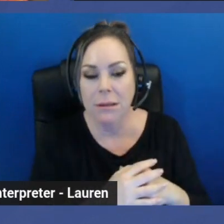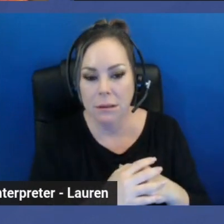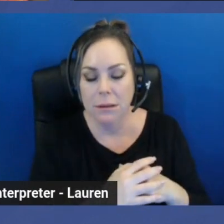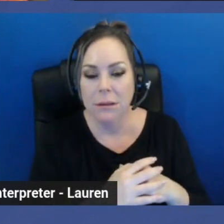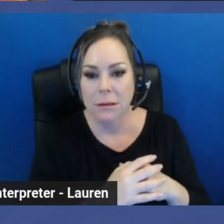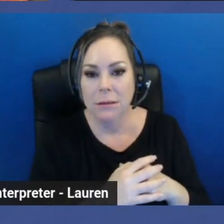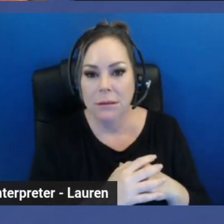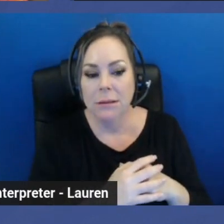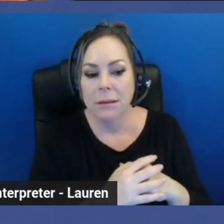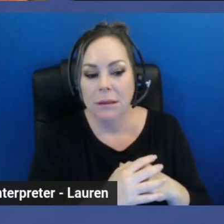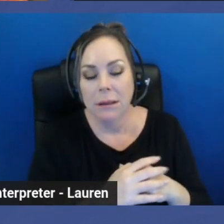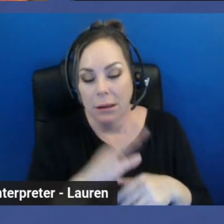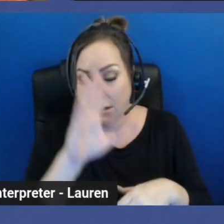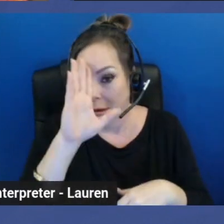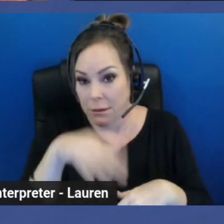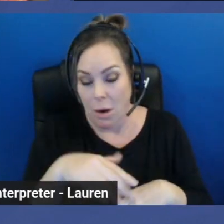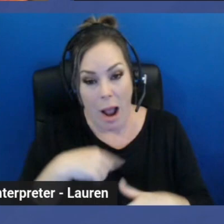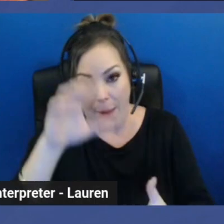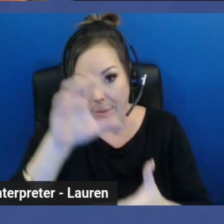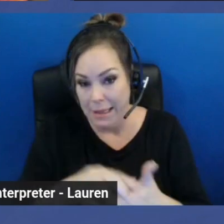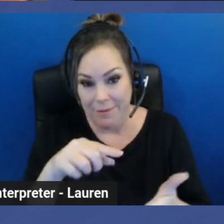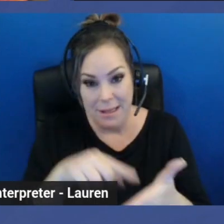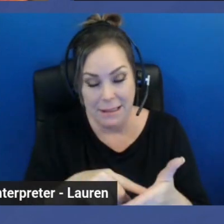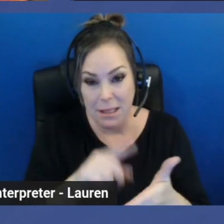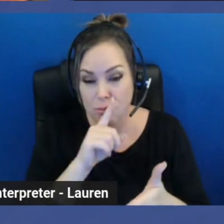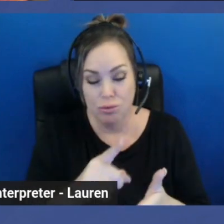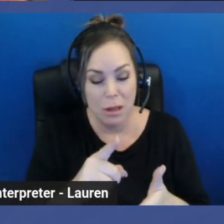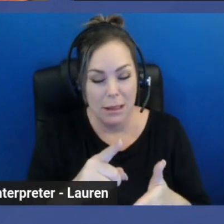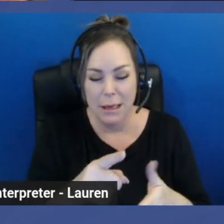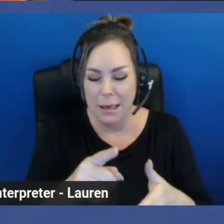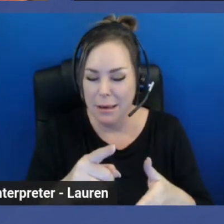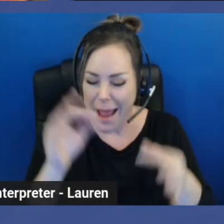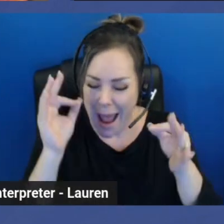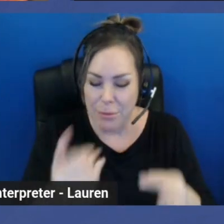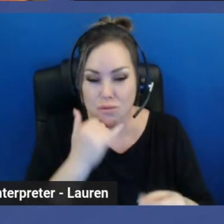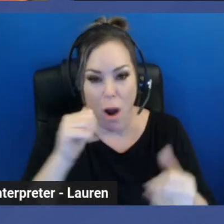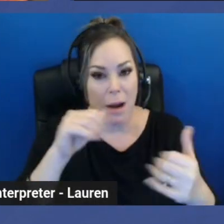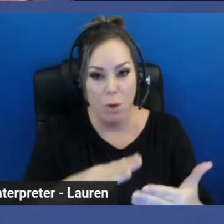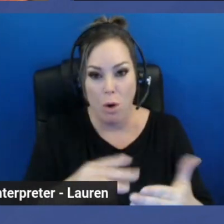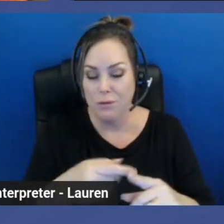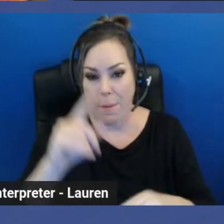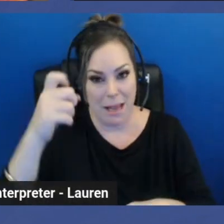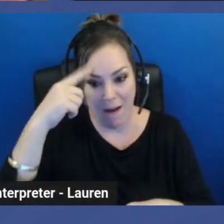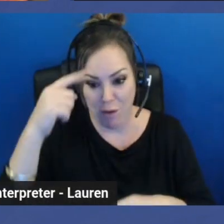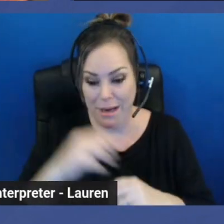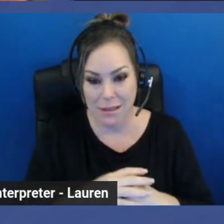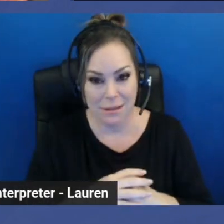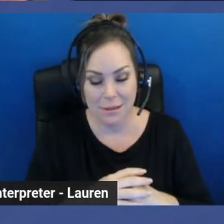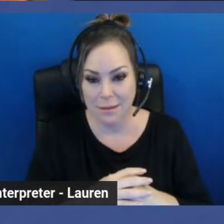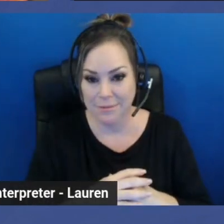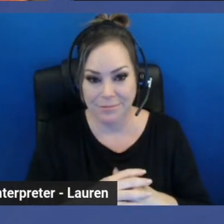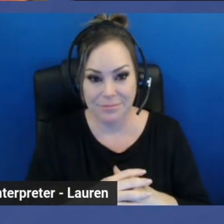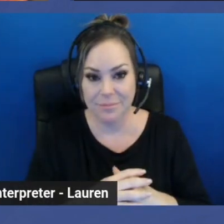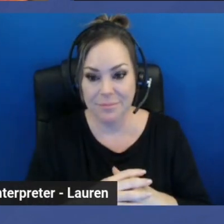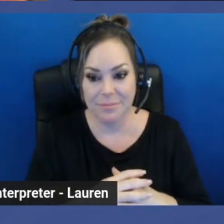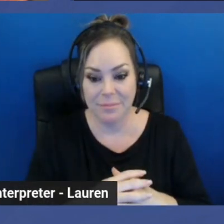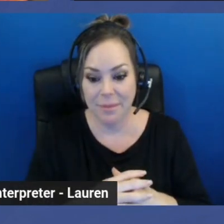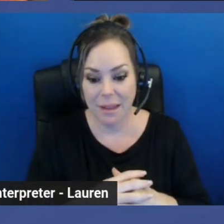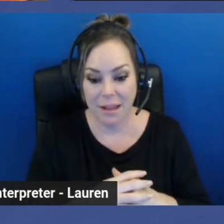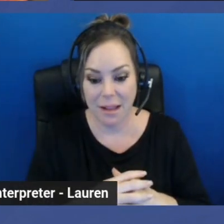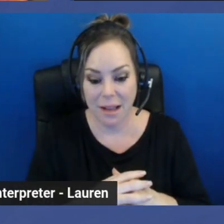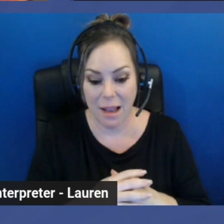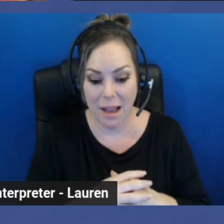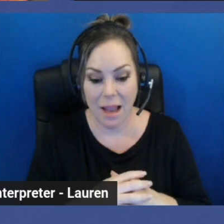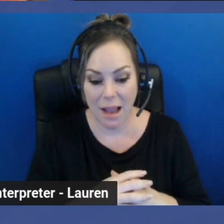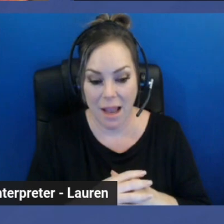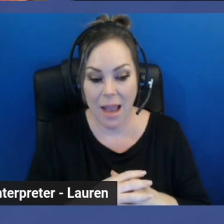So, I believe that this is the absolute wrong approach that the government is taking currently. And I laud